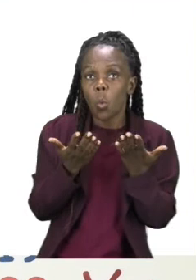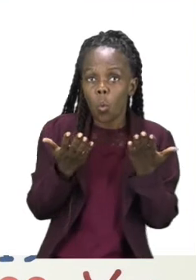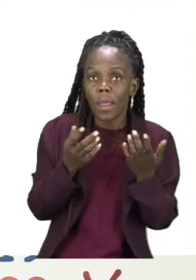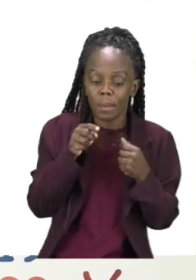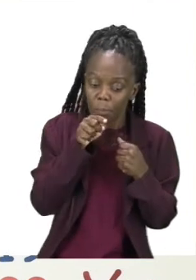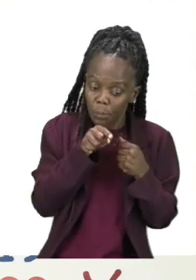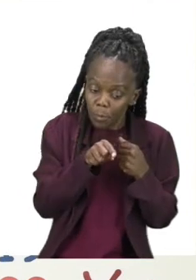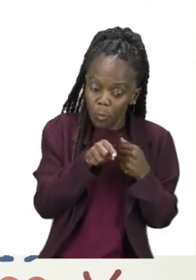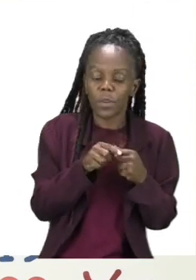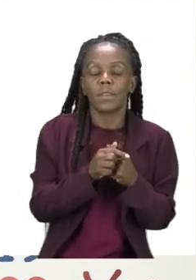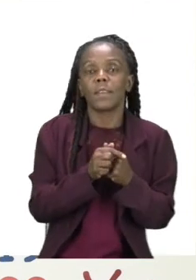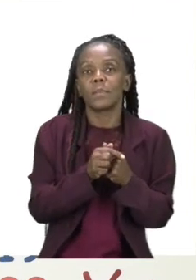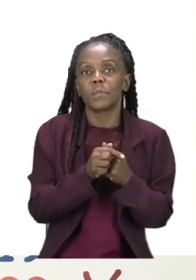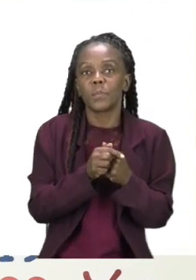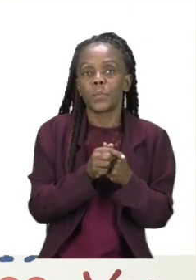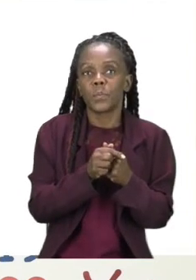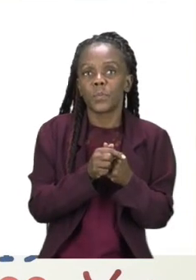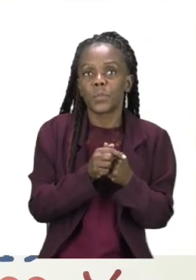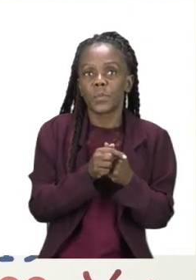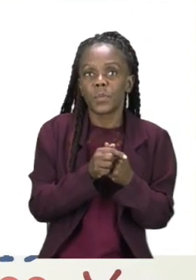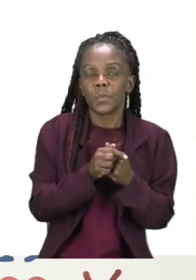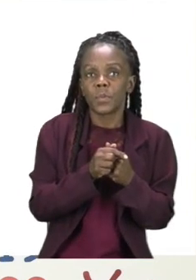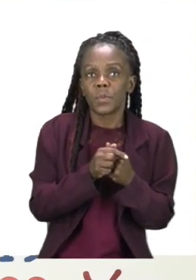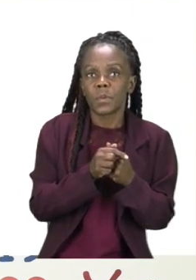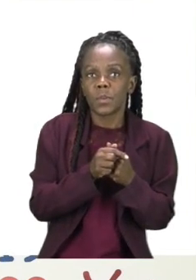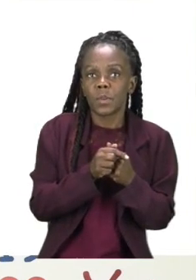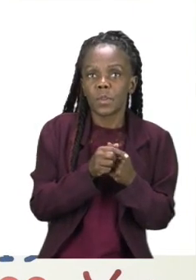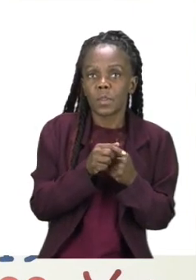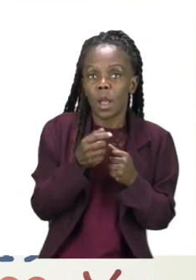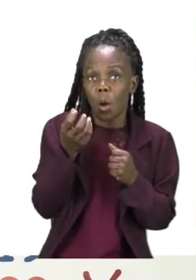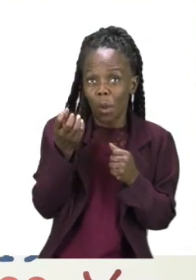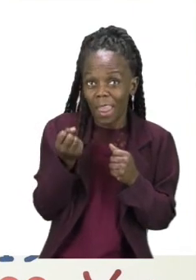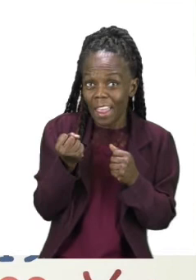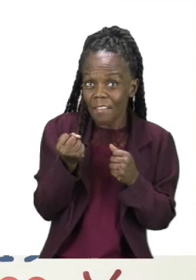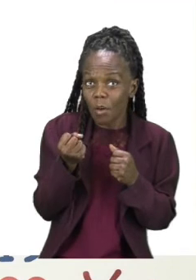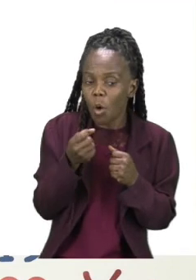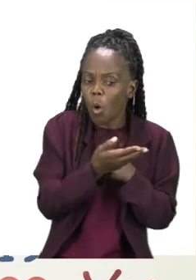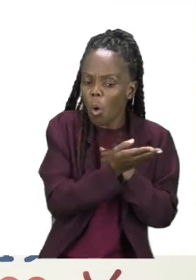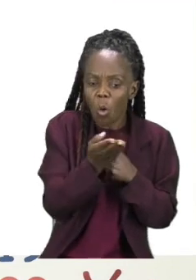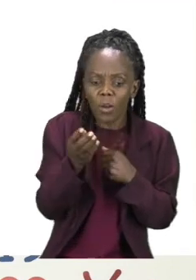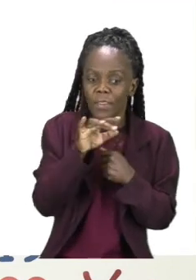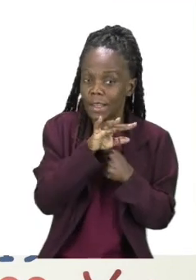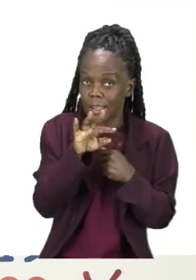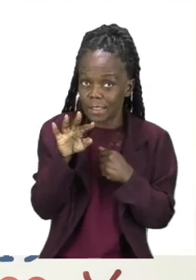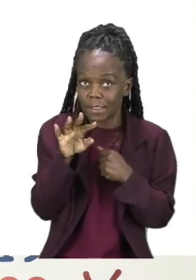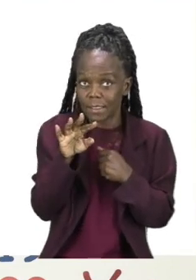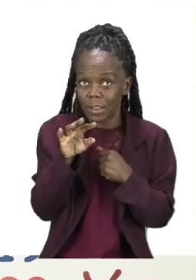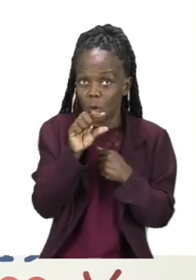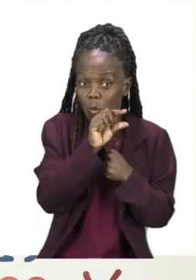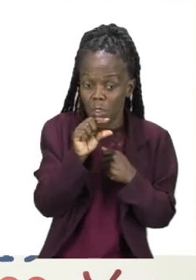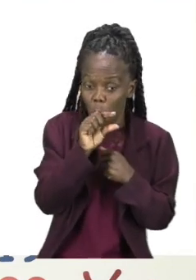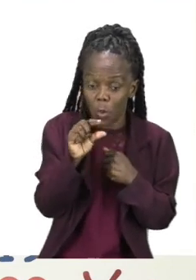is there. So when we find our letter, boys and girls, we circle it. And let me show you how.